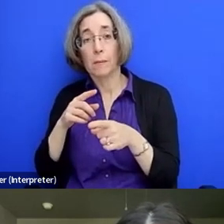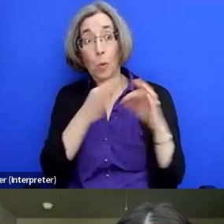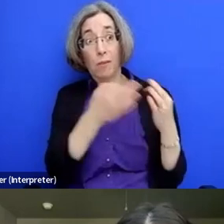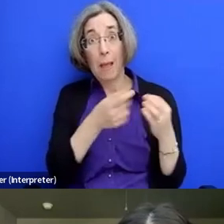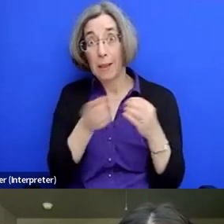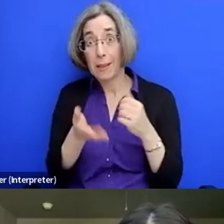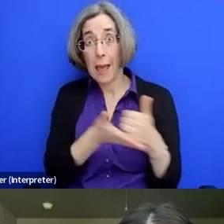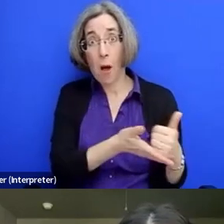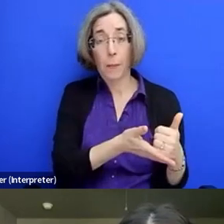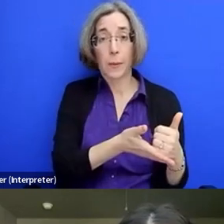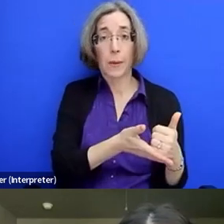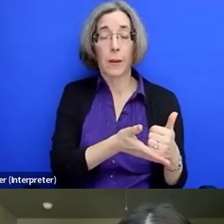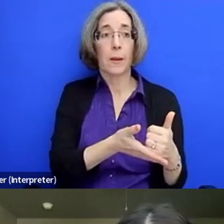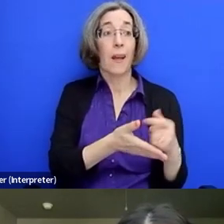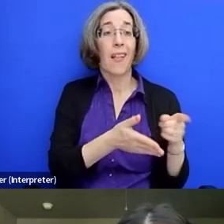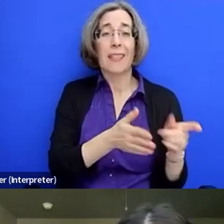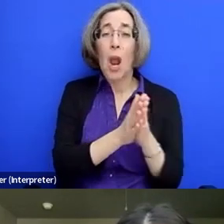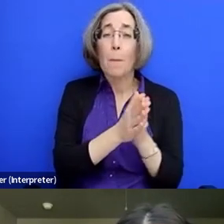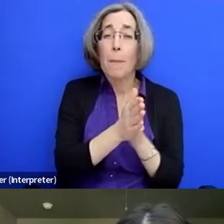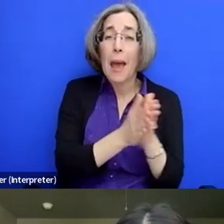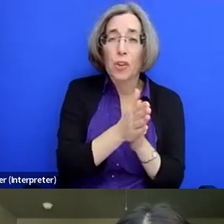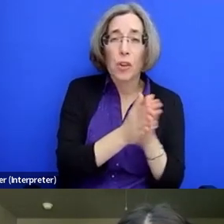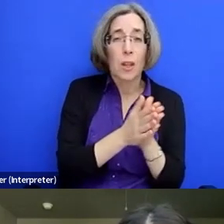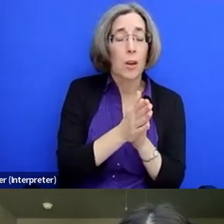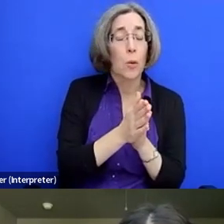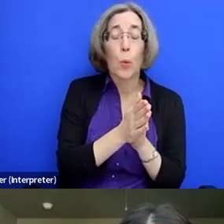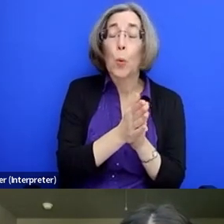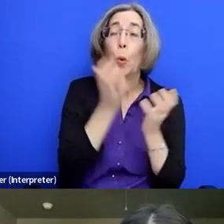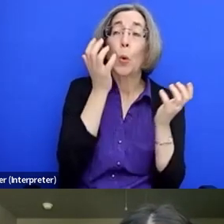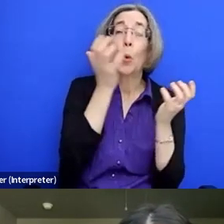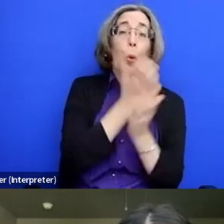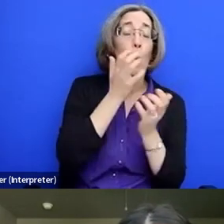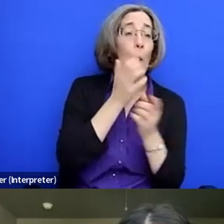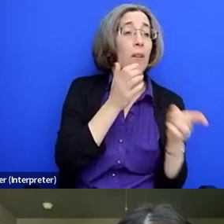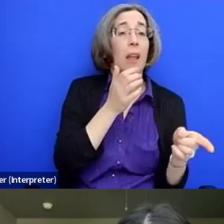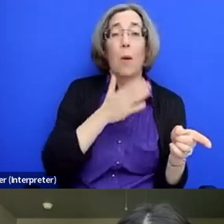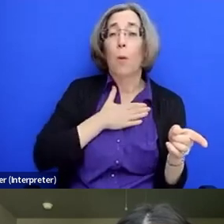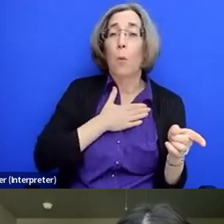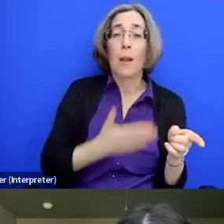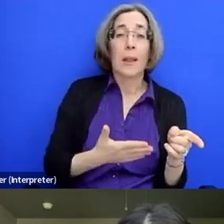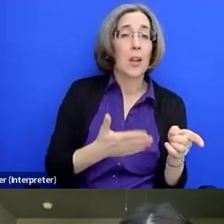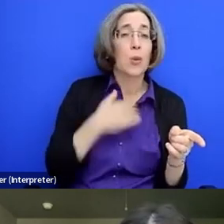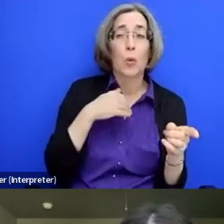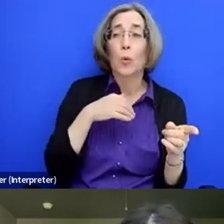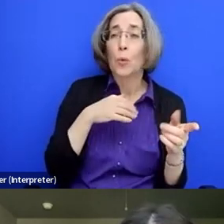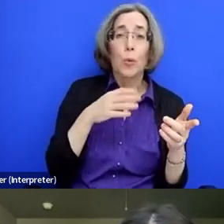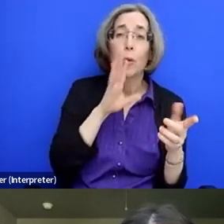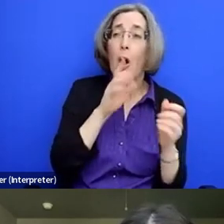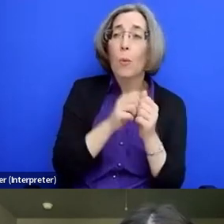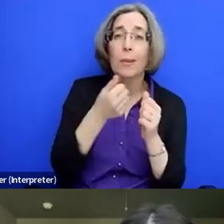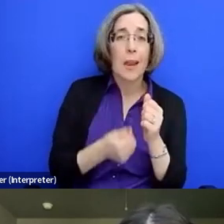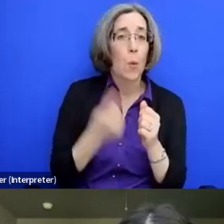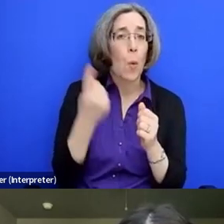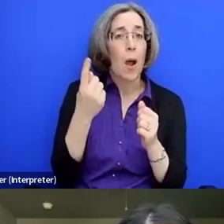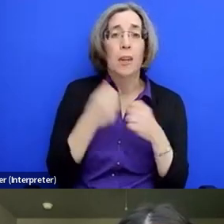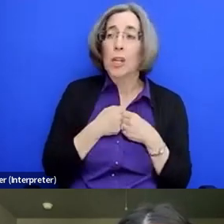basically they felt that they would do anything, talk to anyone, share anything, get really intimate, invite me into their